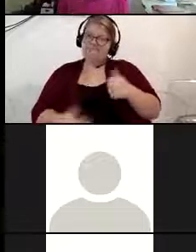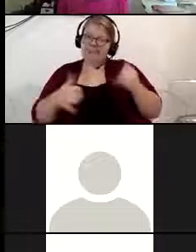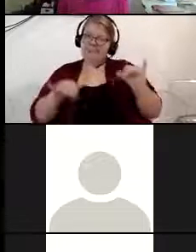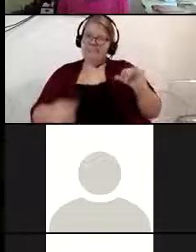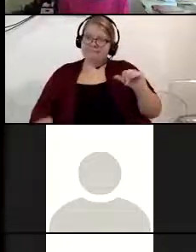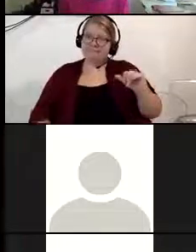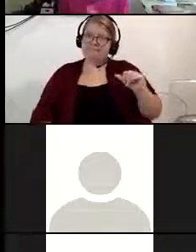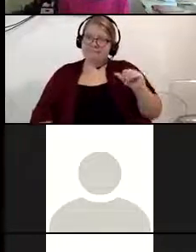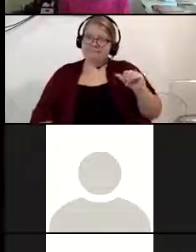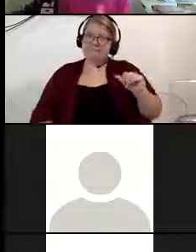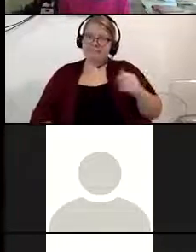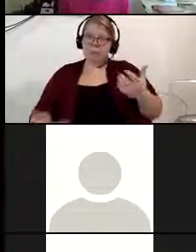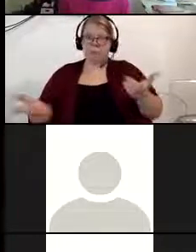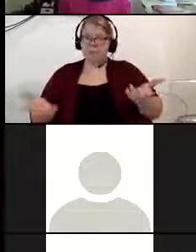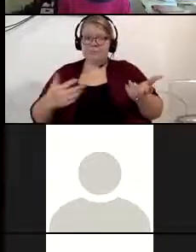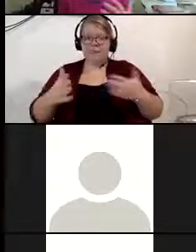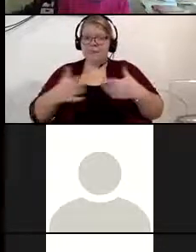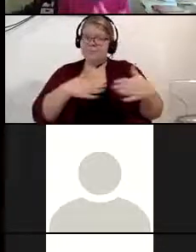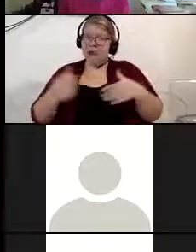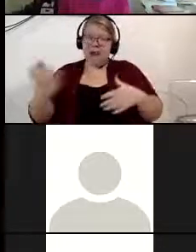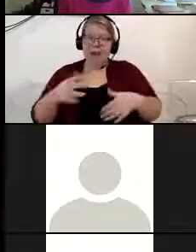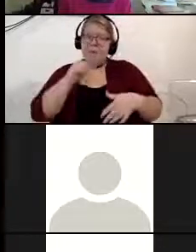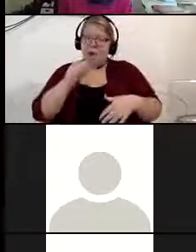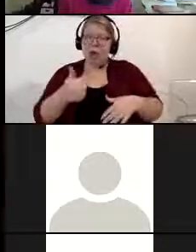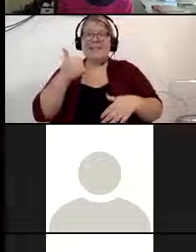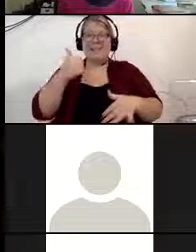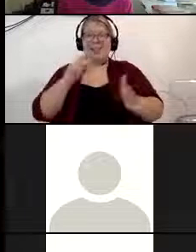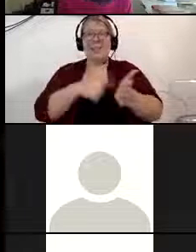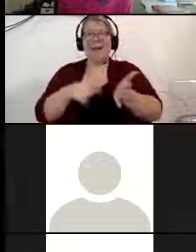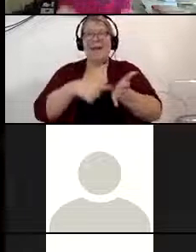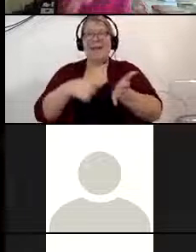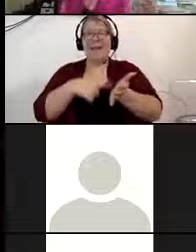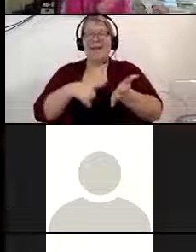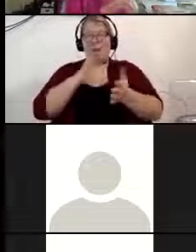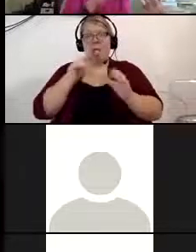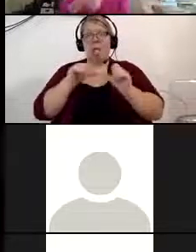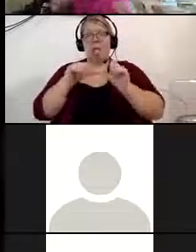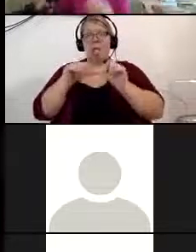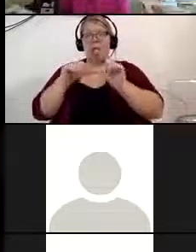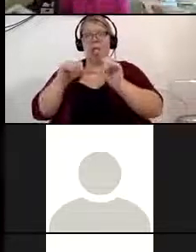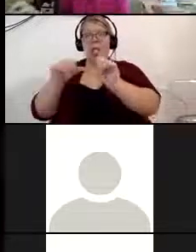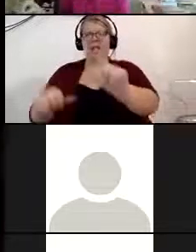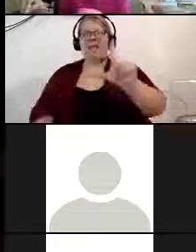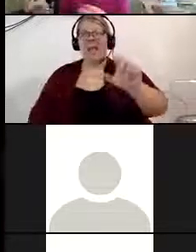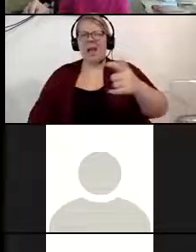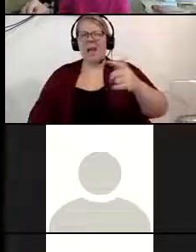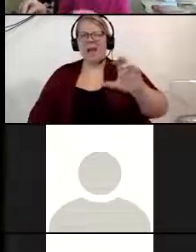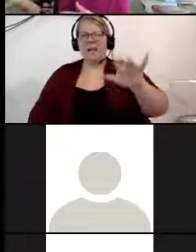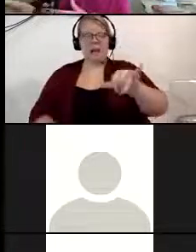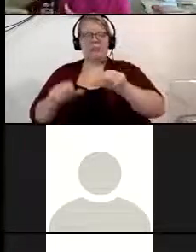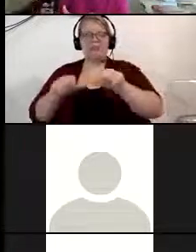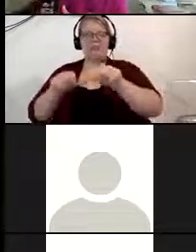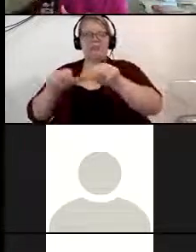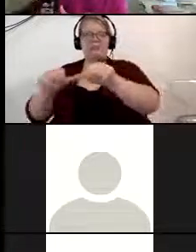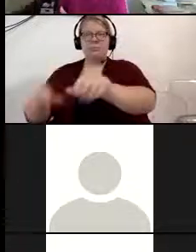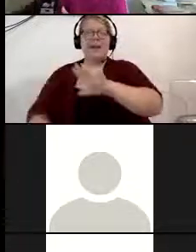the rest of my life, whether I gamble or not. That's legacy. And I'm not going to be able to keep my kids in